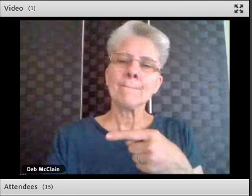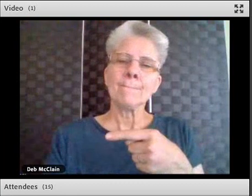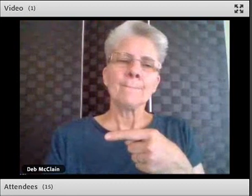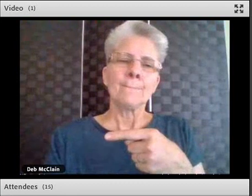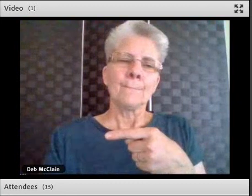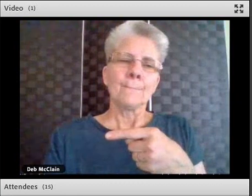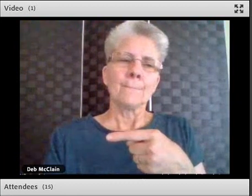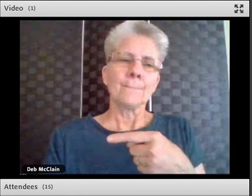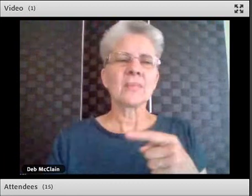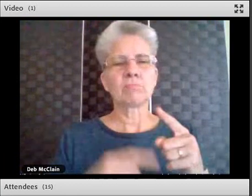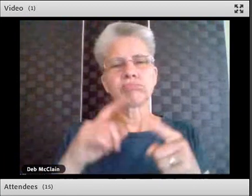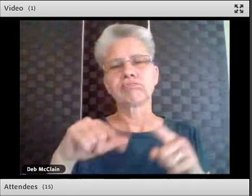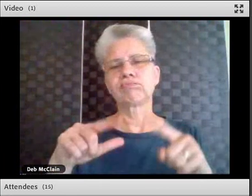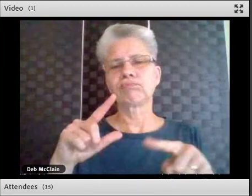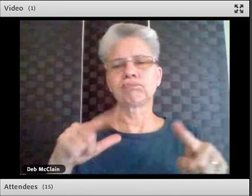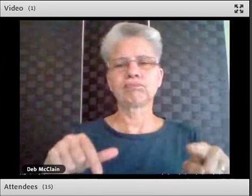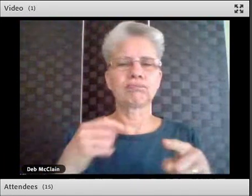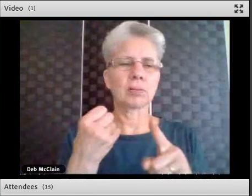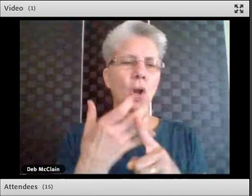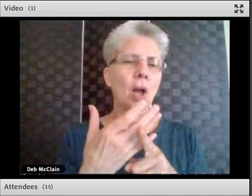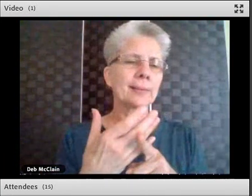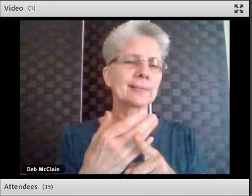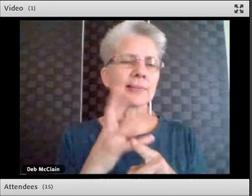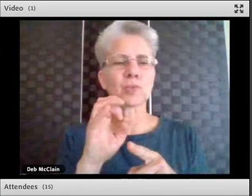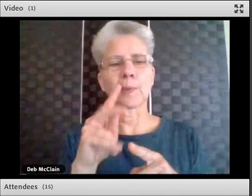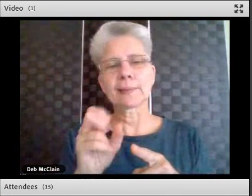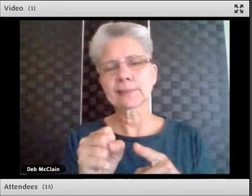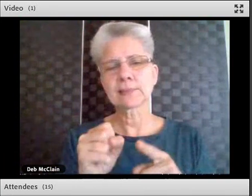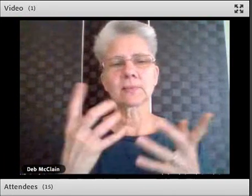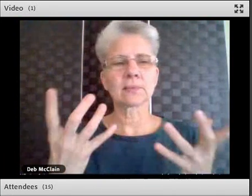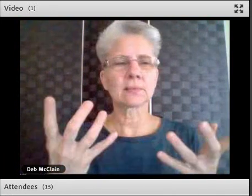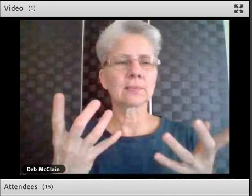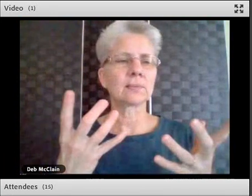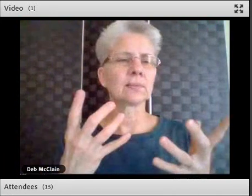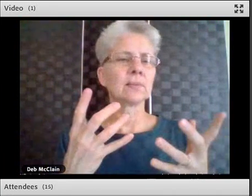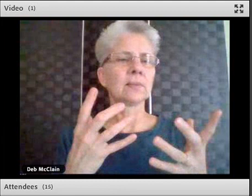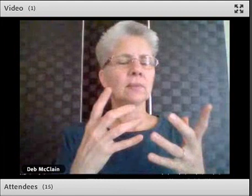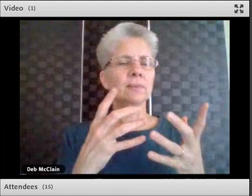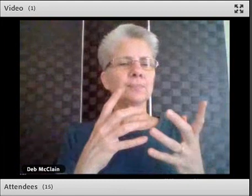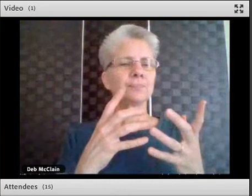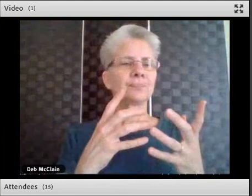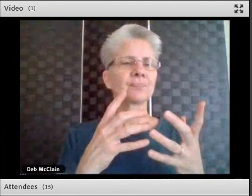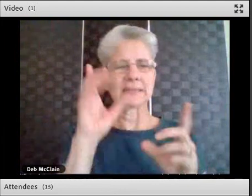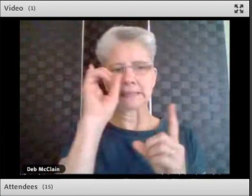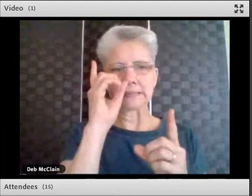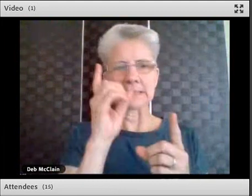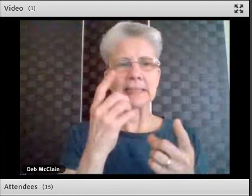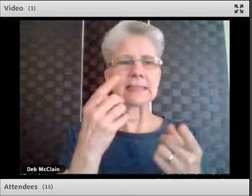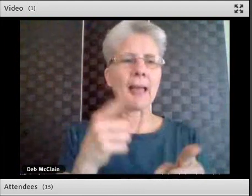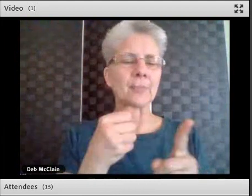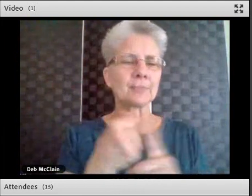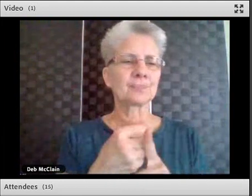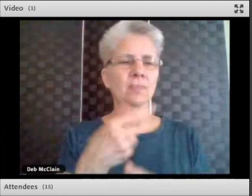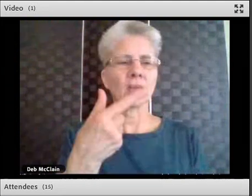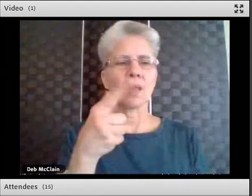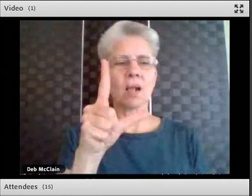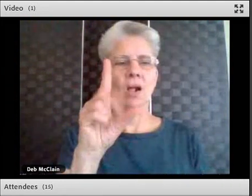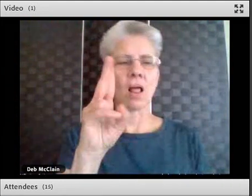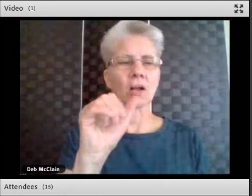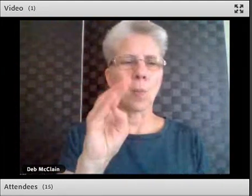Okay, different causes, risk factors, or emphases within visual impairments: